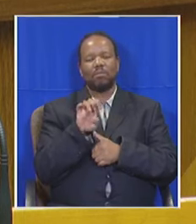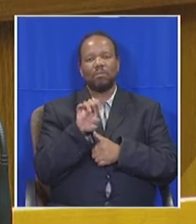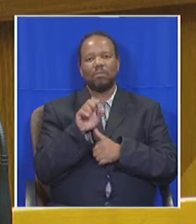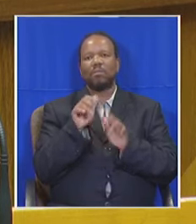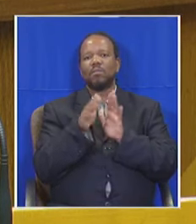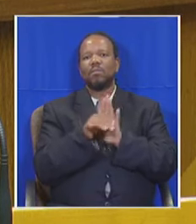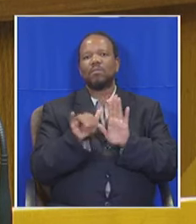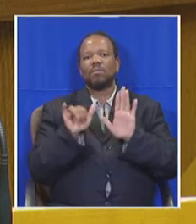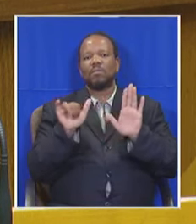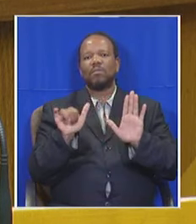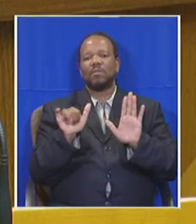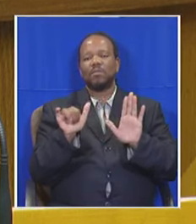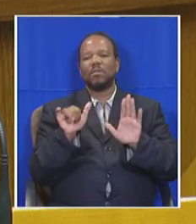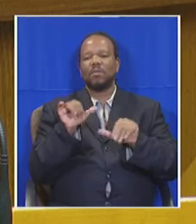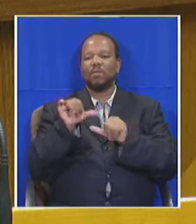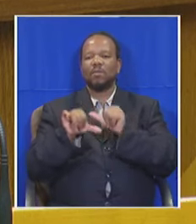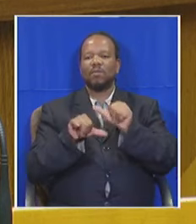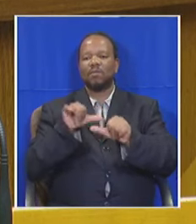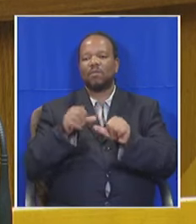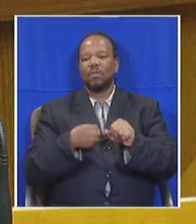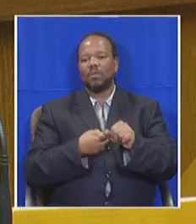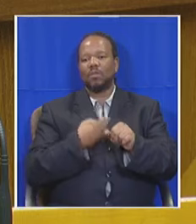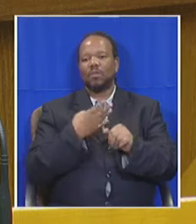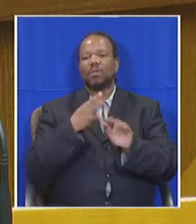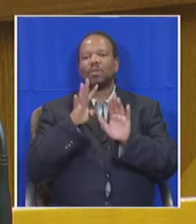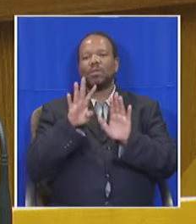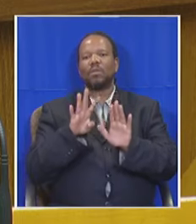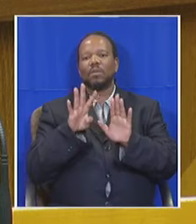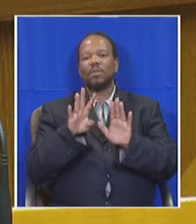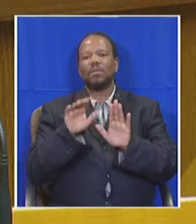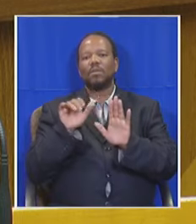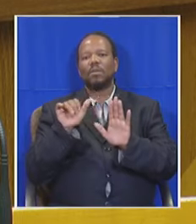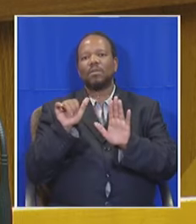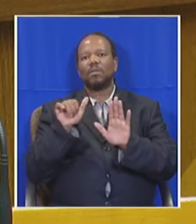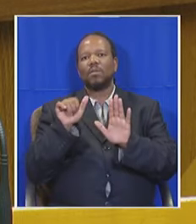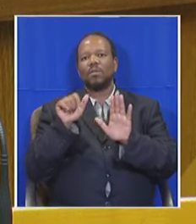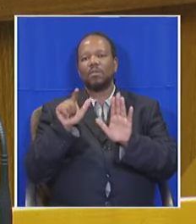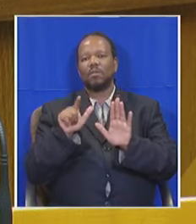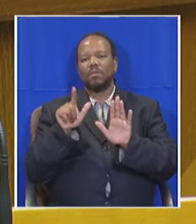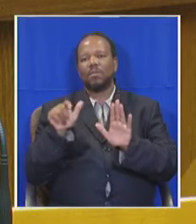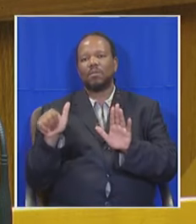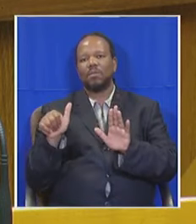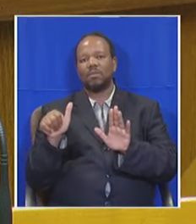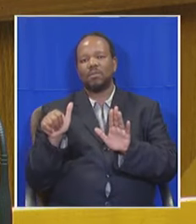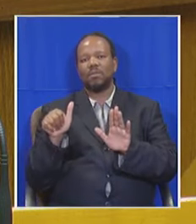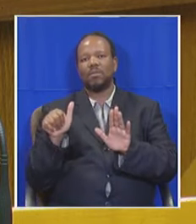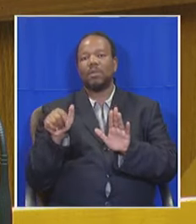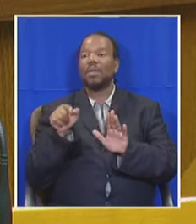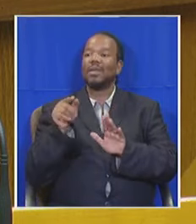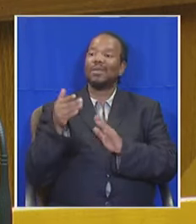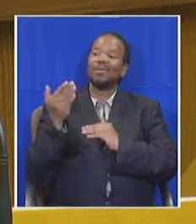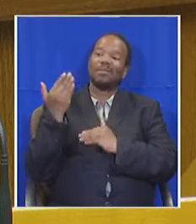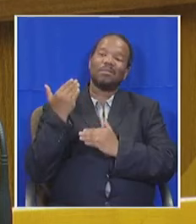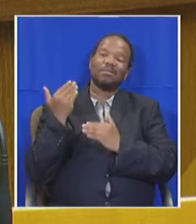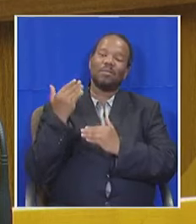of 1976. This generation took everything it has,